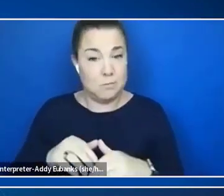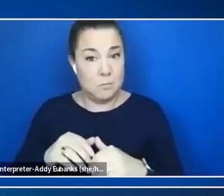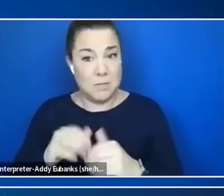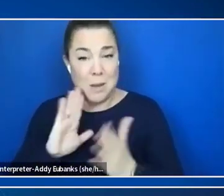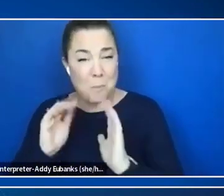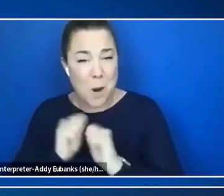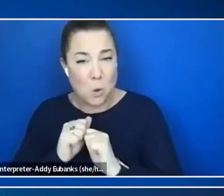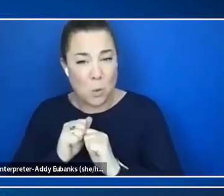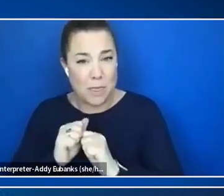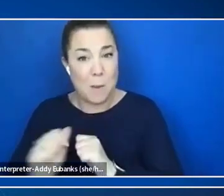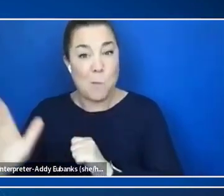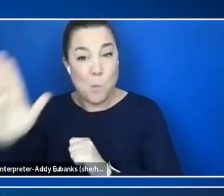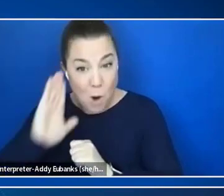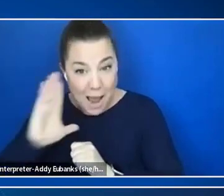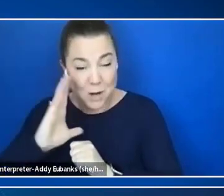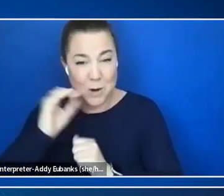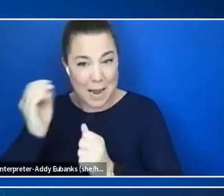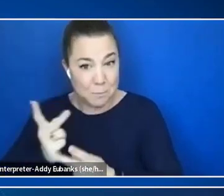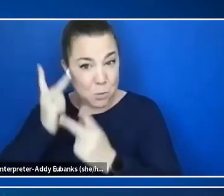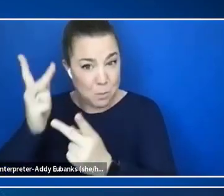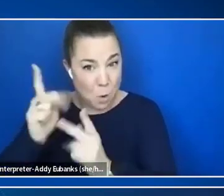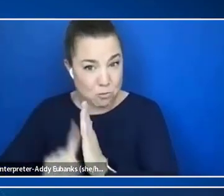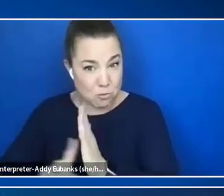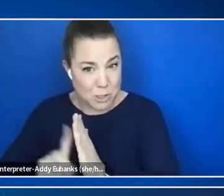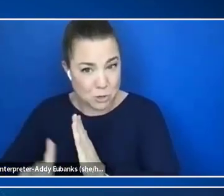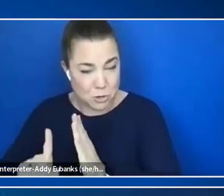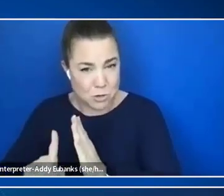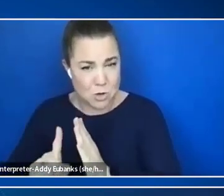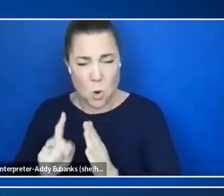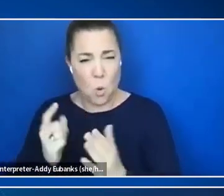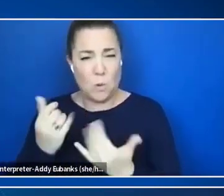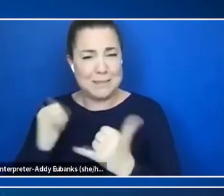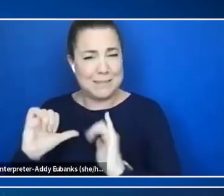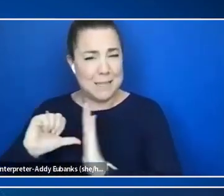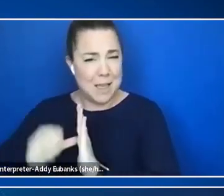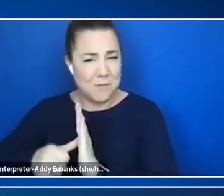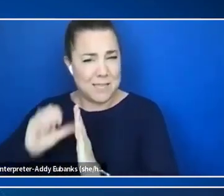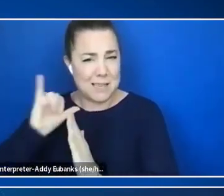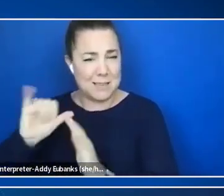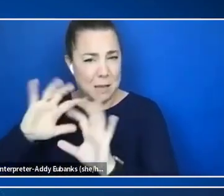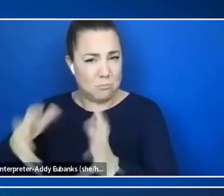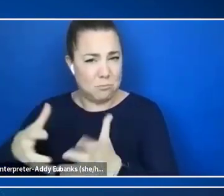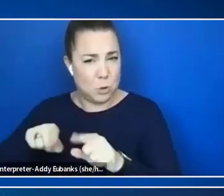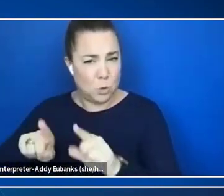of prior and proposed research, or will the latter still be emphasized in review?